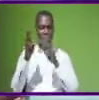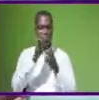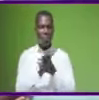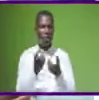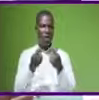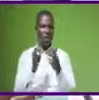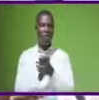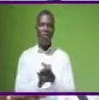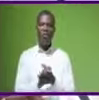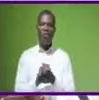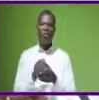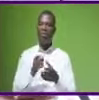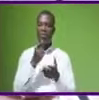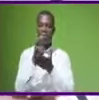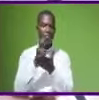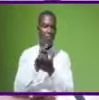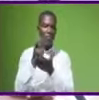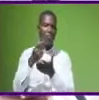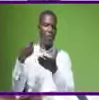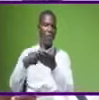na ye ka Ghana